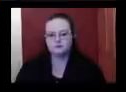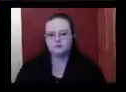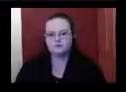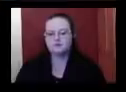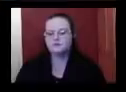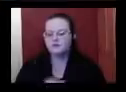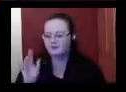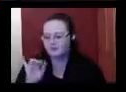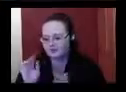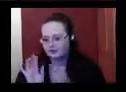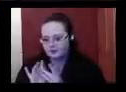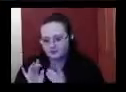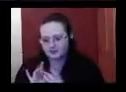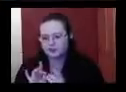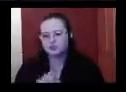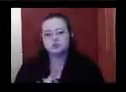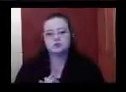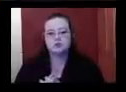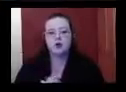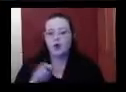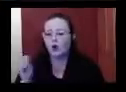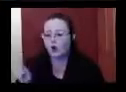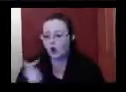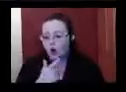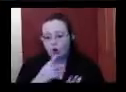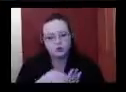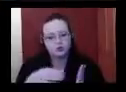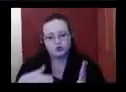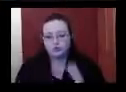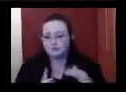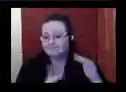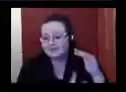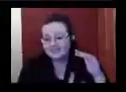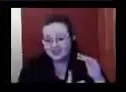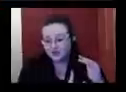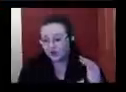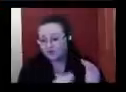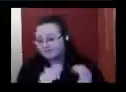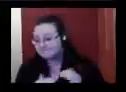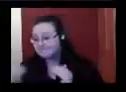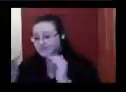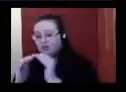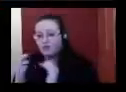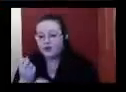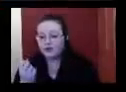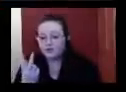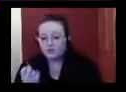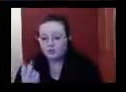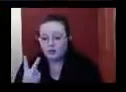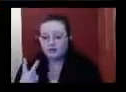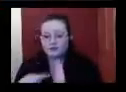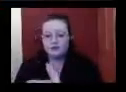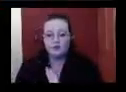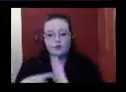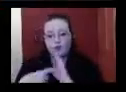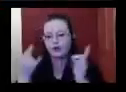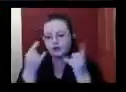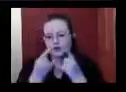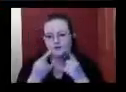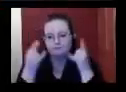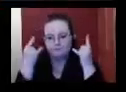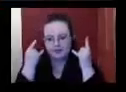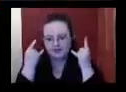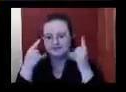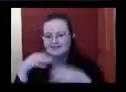As Dr. Meghani mentioned, all of our students, kindergarten to grade 12, will be required to wear masks in